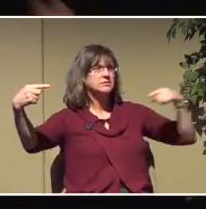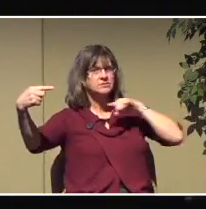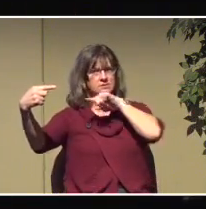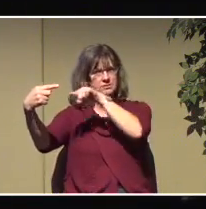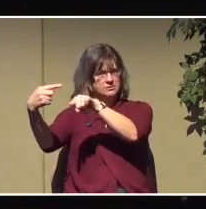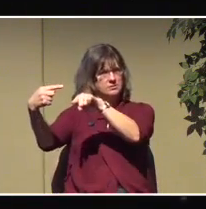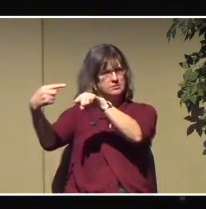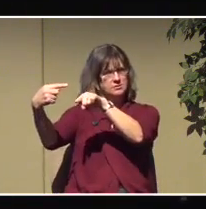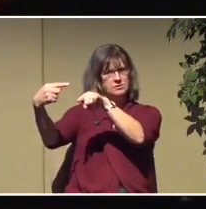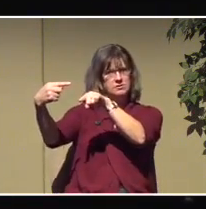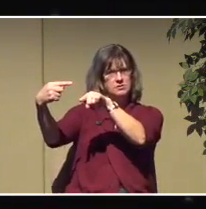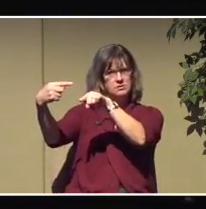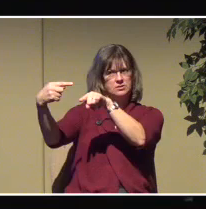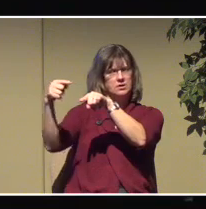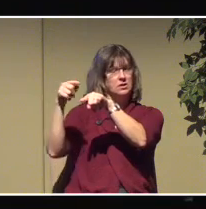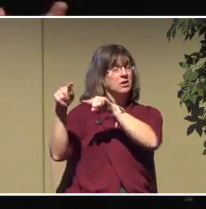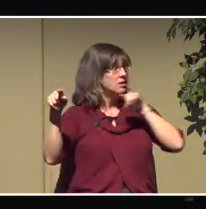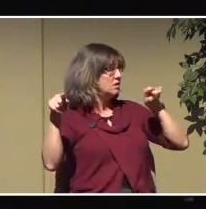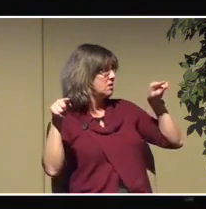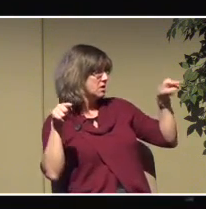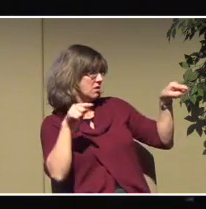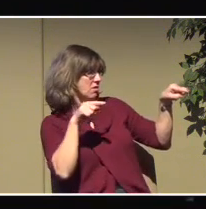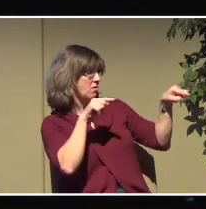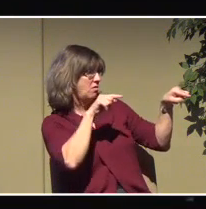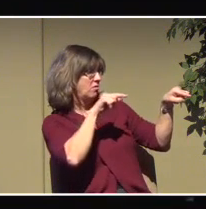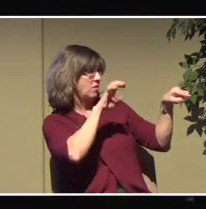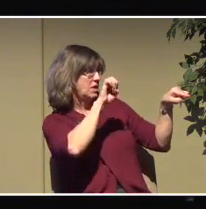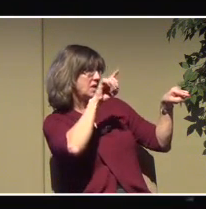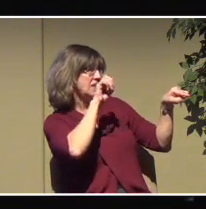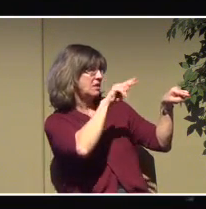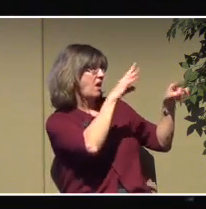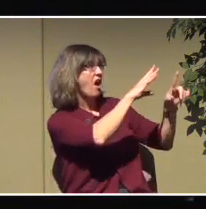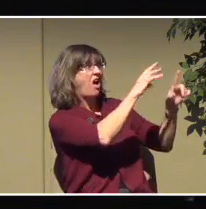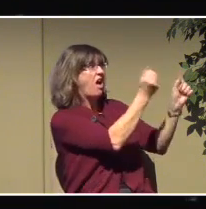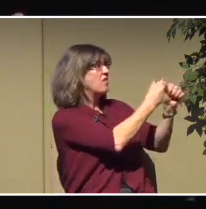world. Things fell apart. It was not what they expected.